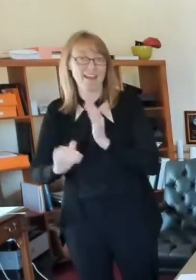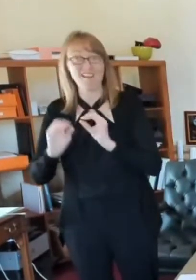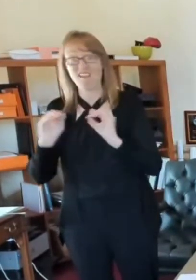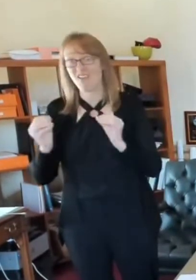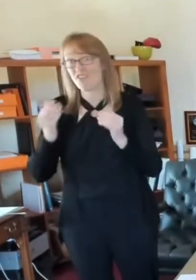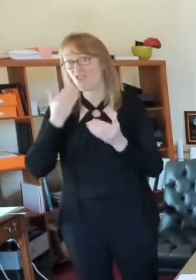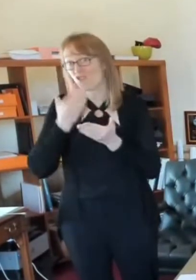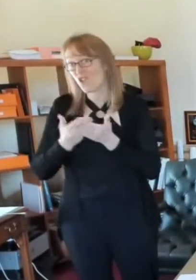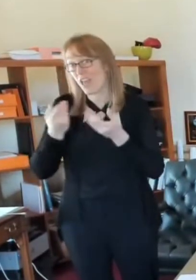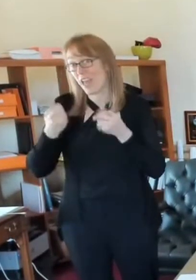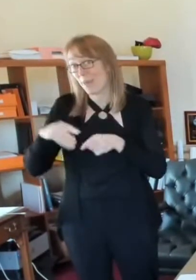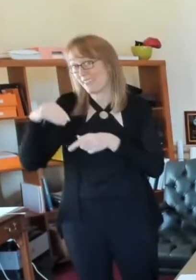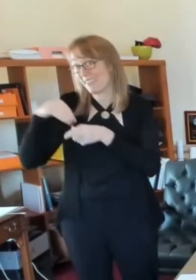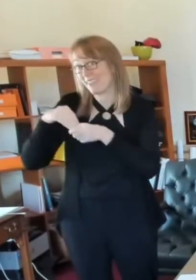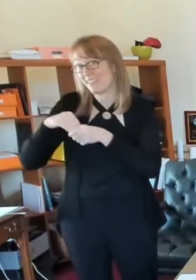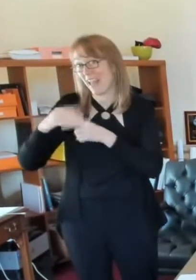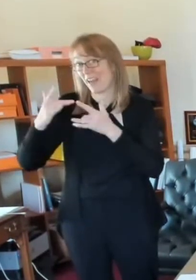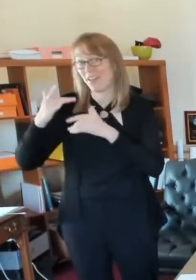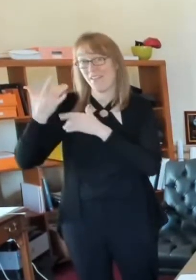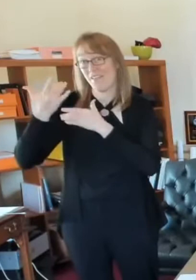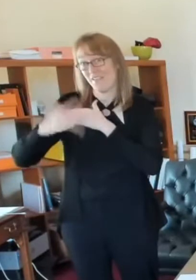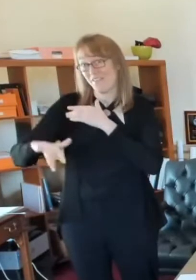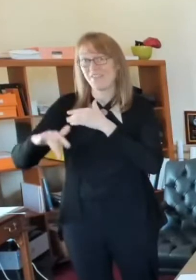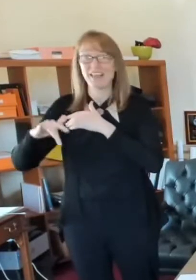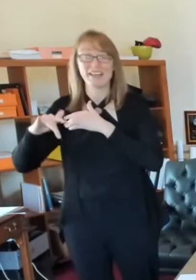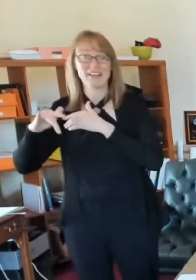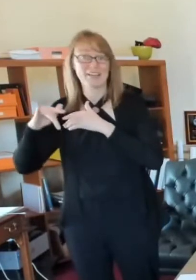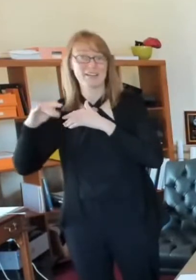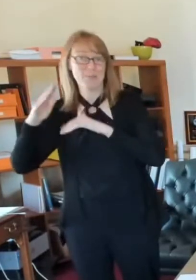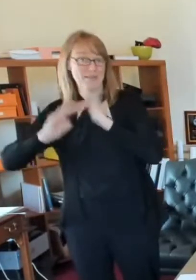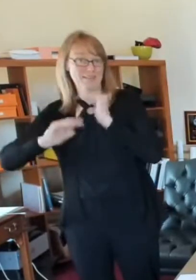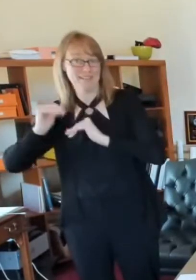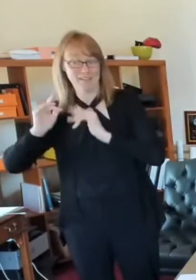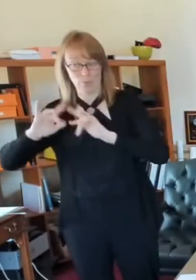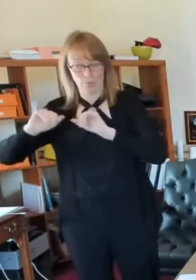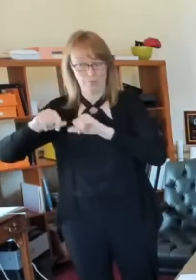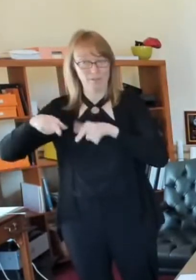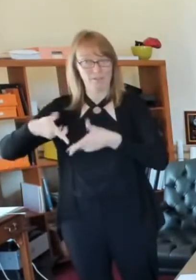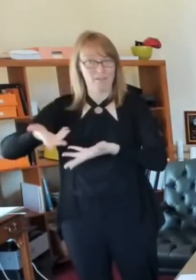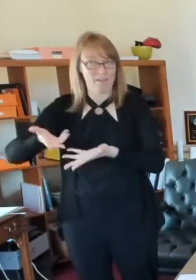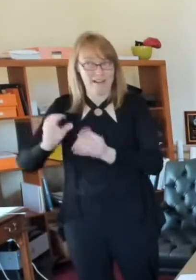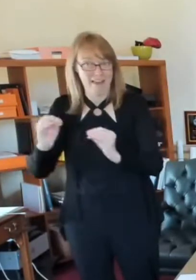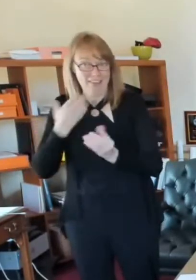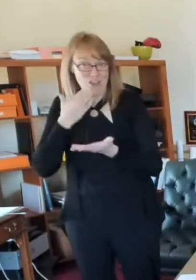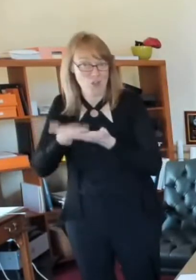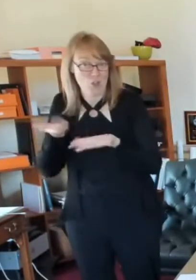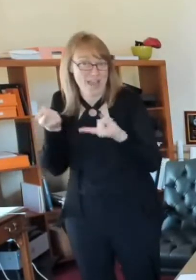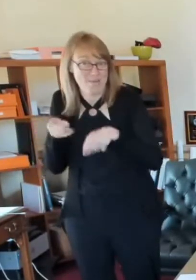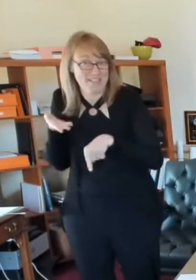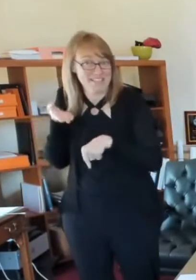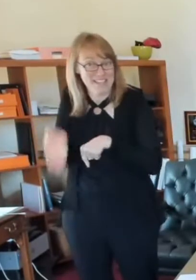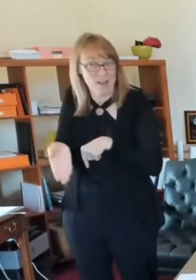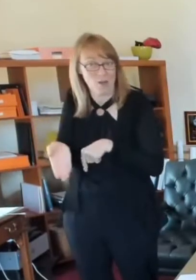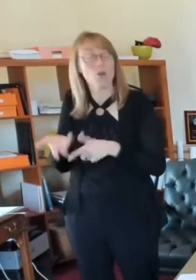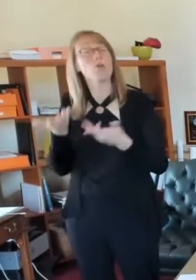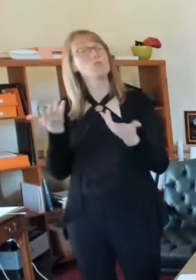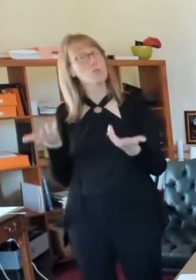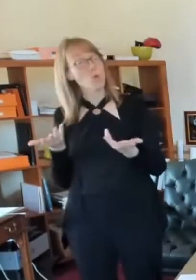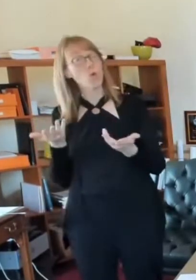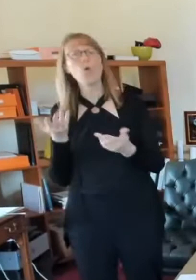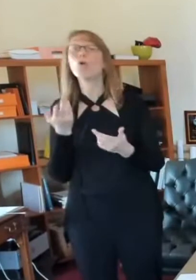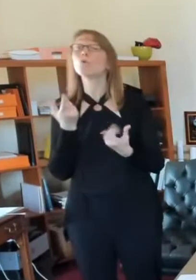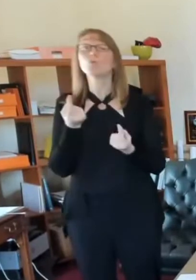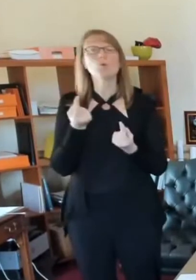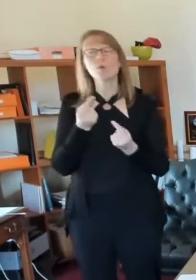So when you take these vacant homes and convert them into either home ownership or good solid rental